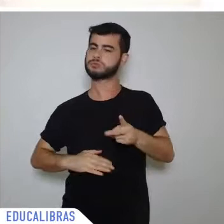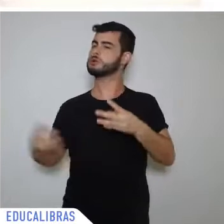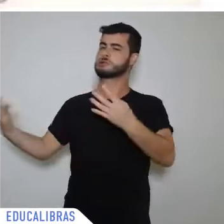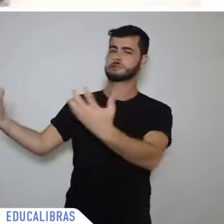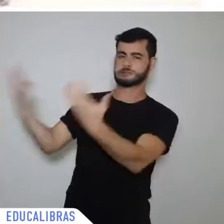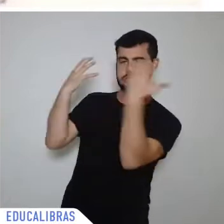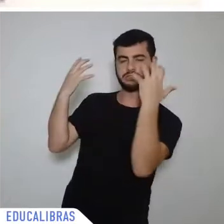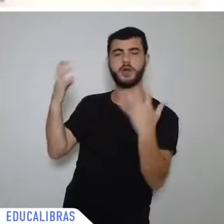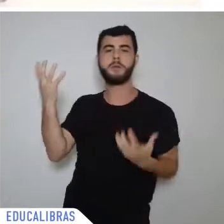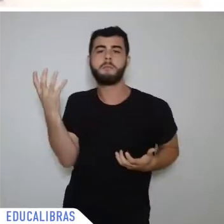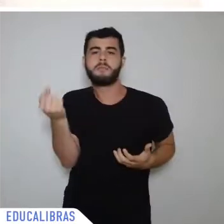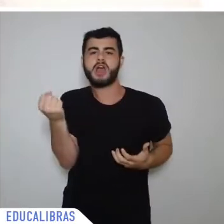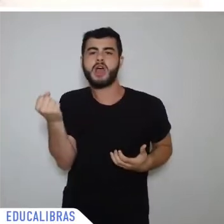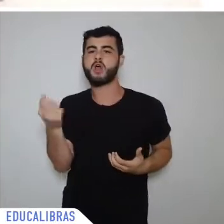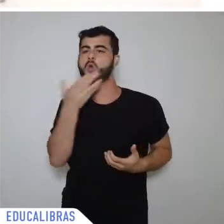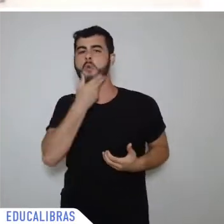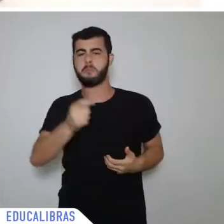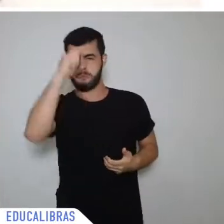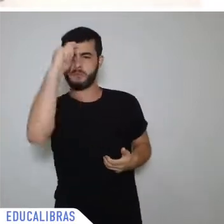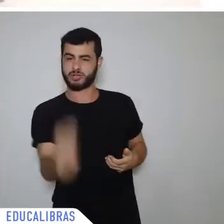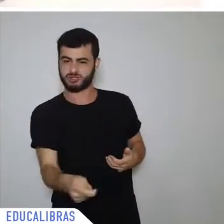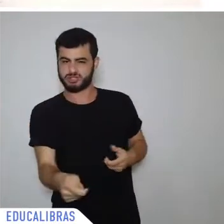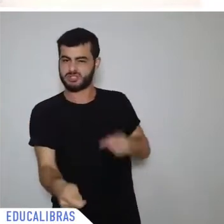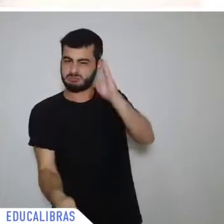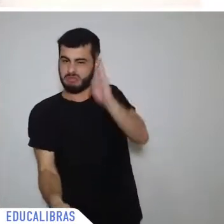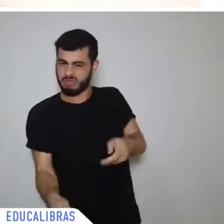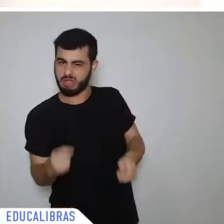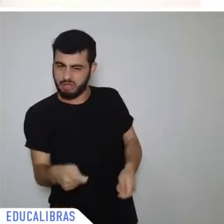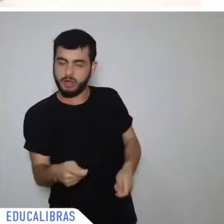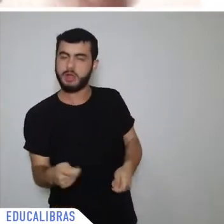who are always